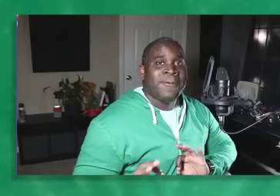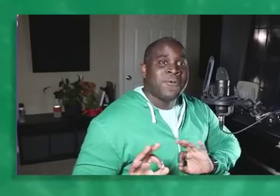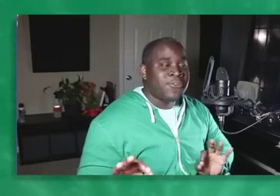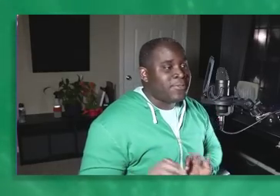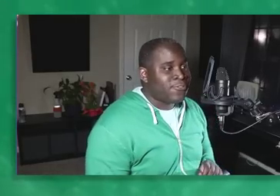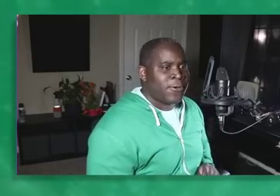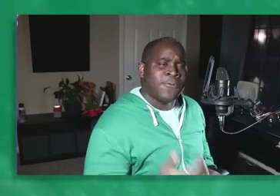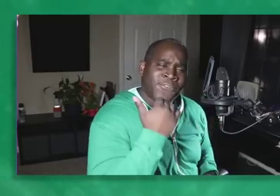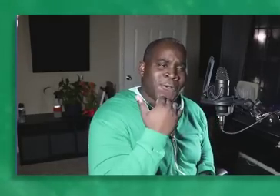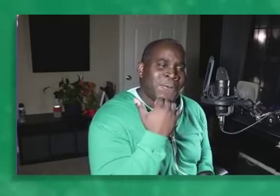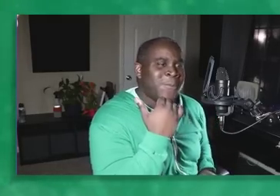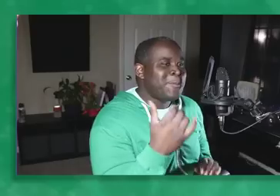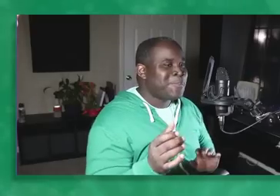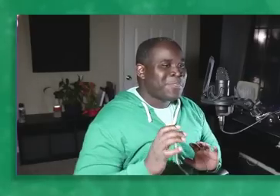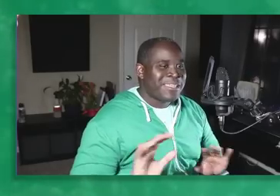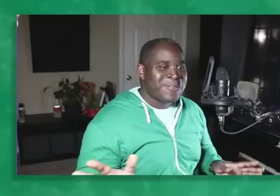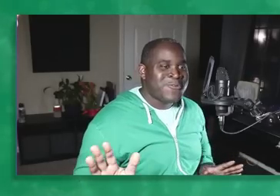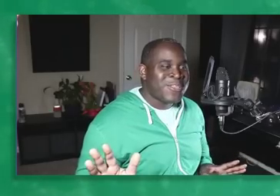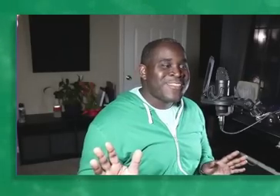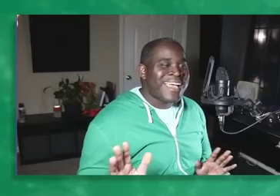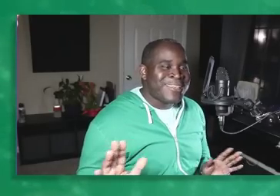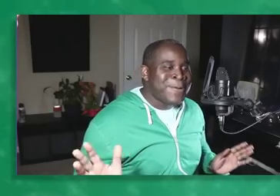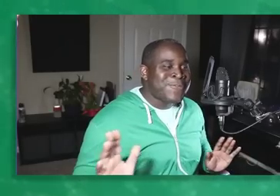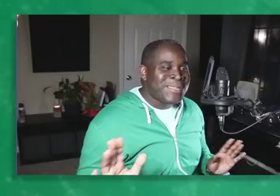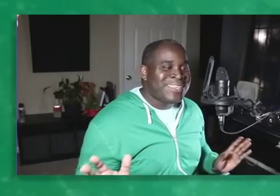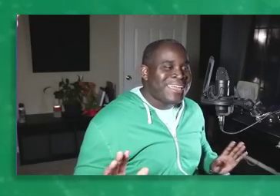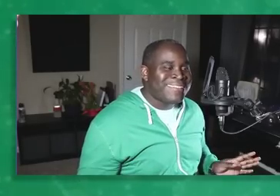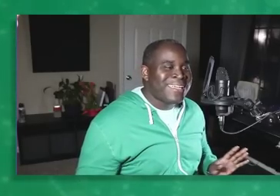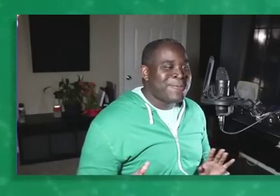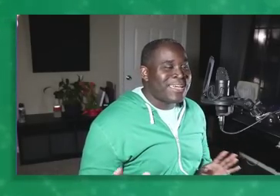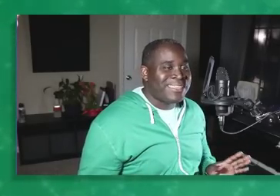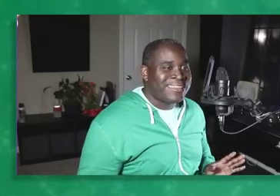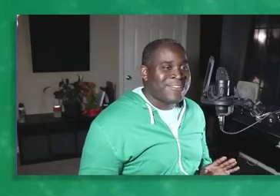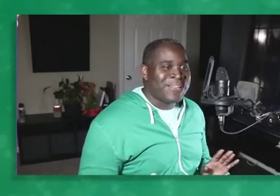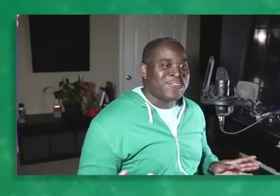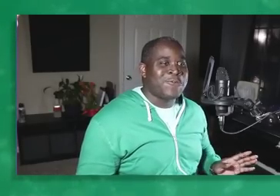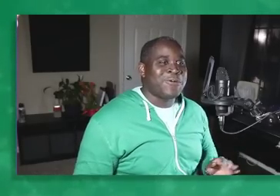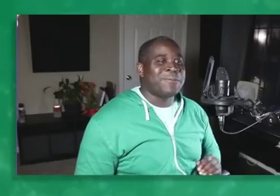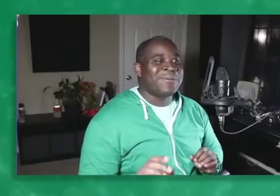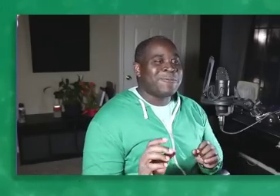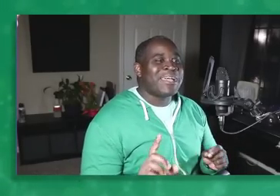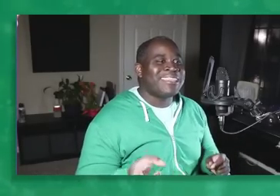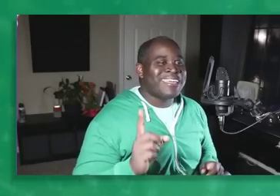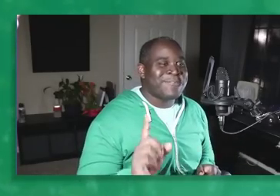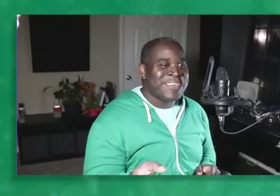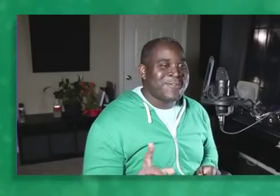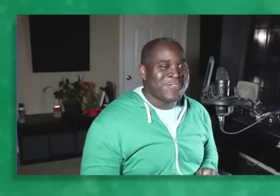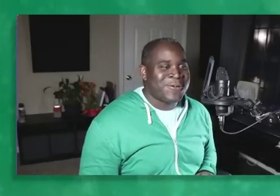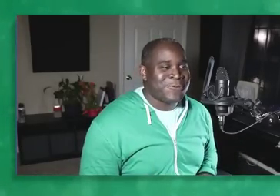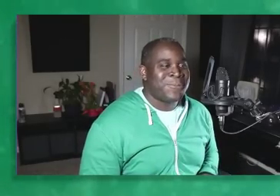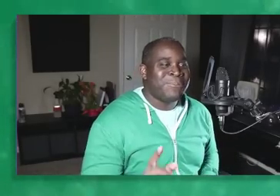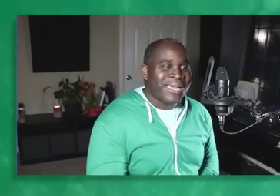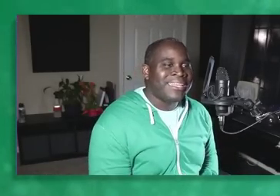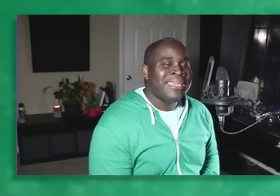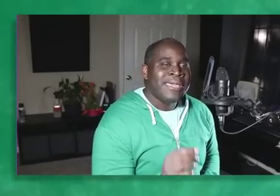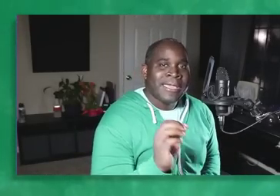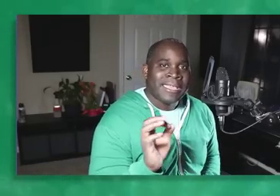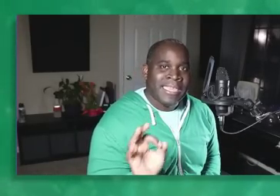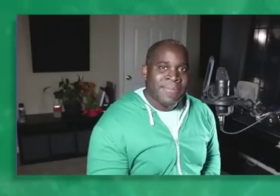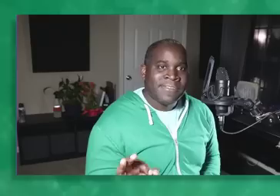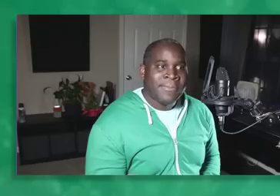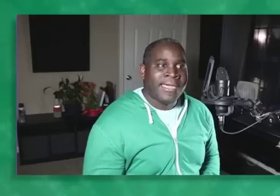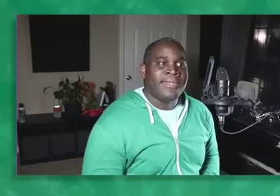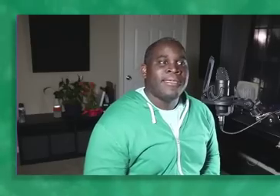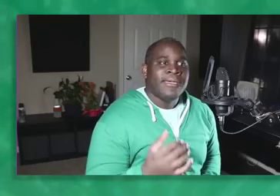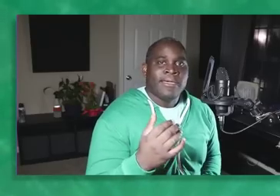why we're doing the show. So just, I know it's been a lot of talking. We got a lot of talking so far, but we got a lot of videos to go through. But